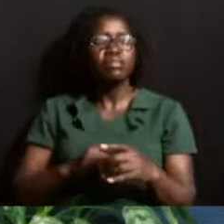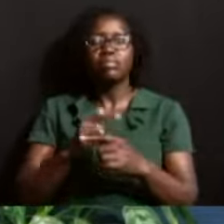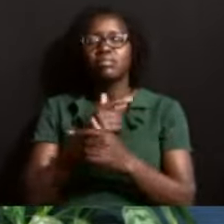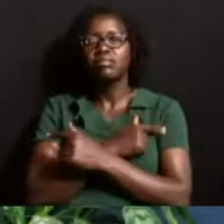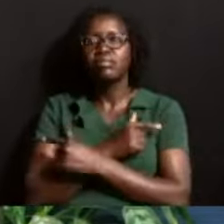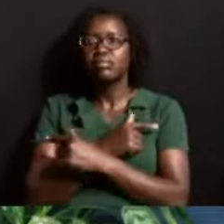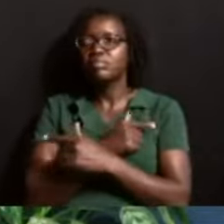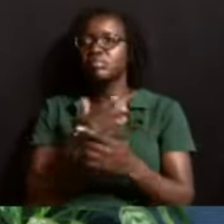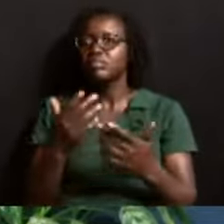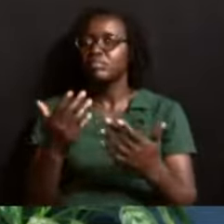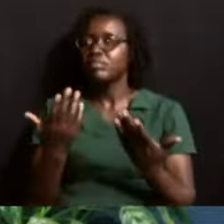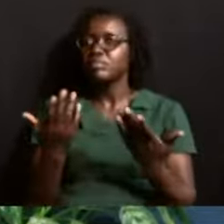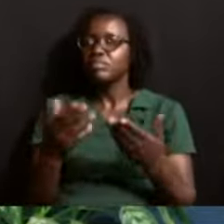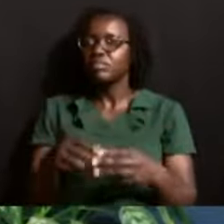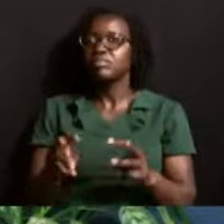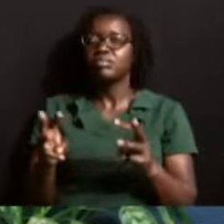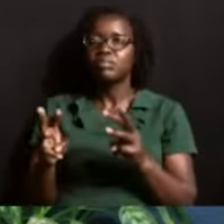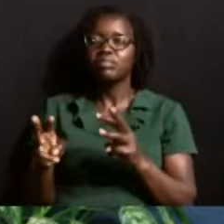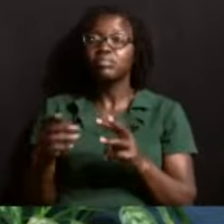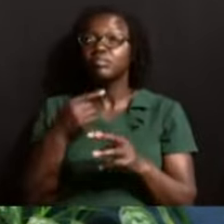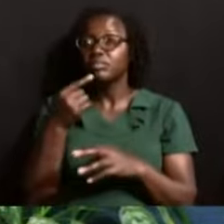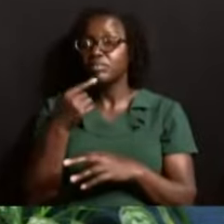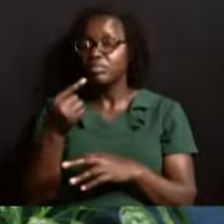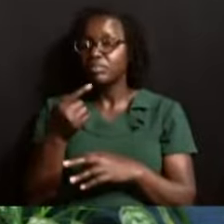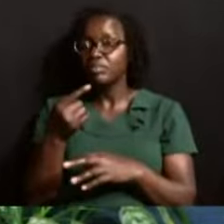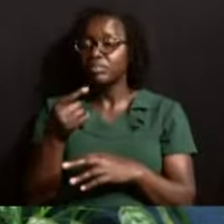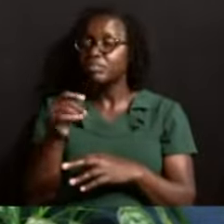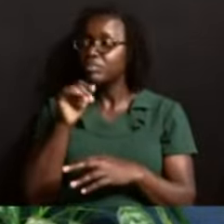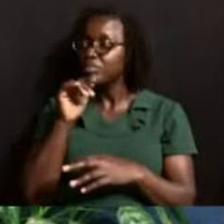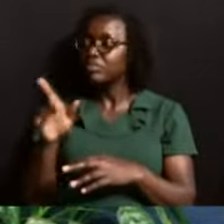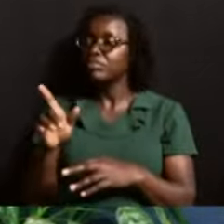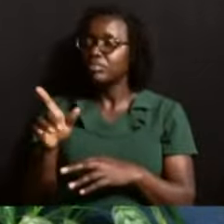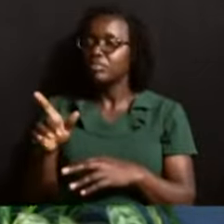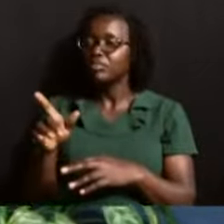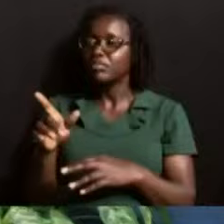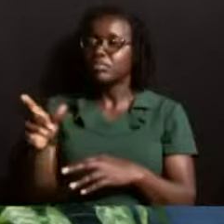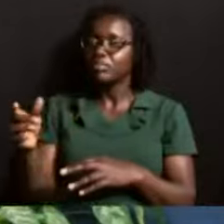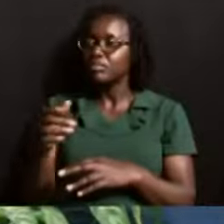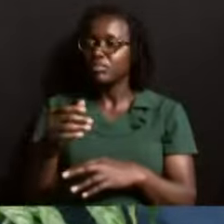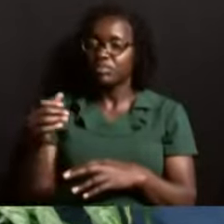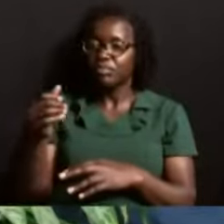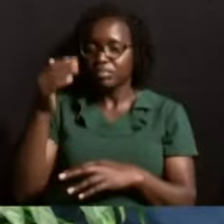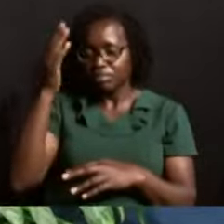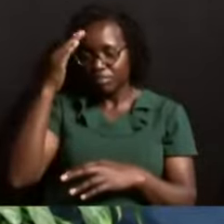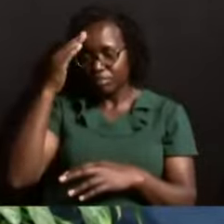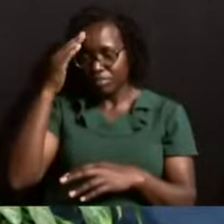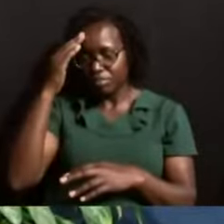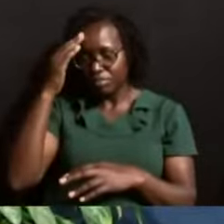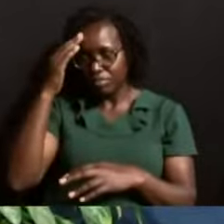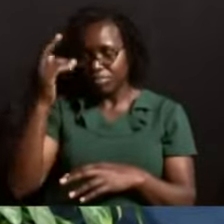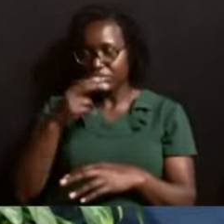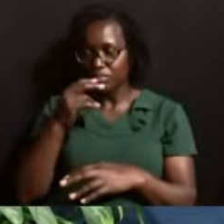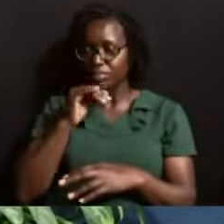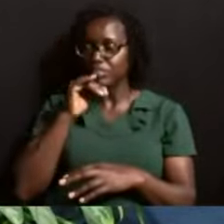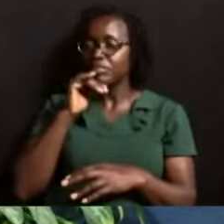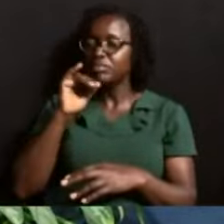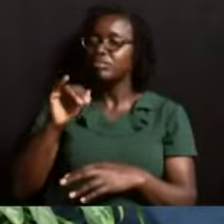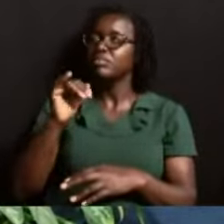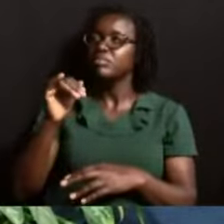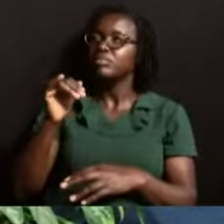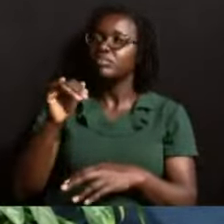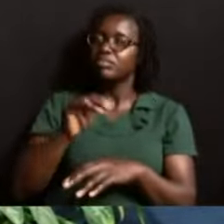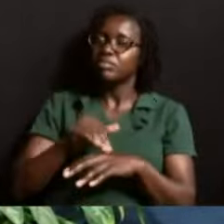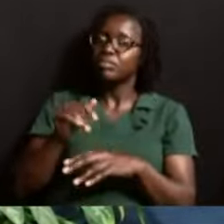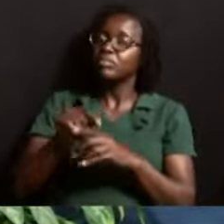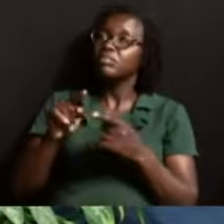the beautiful way in which he puts it. Ye, all of you who are heavy laden, come to me.